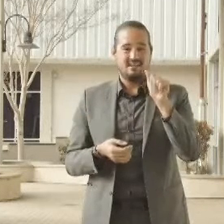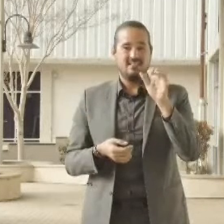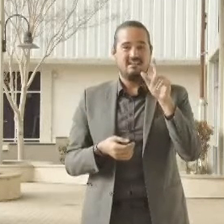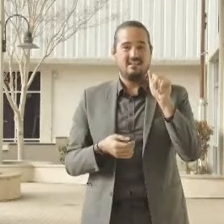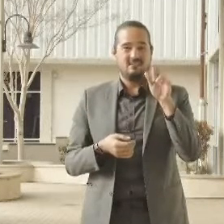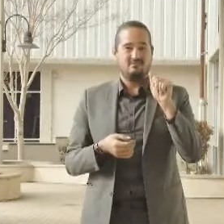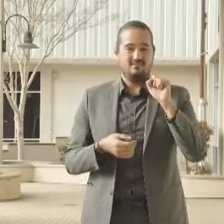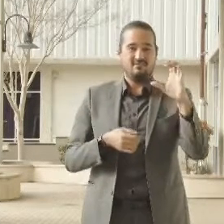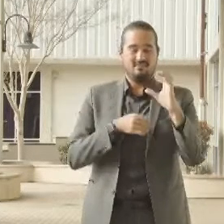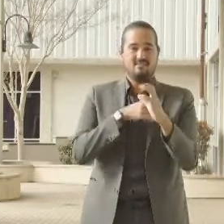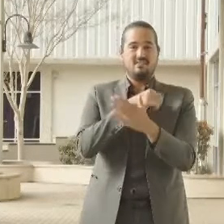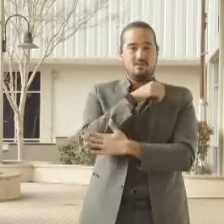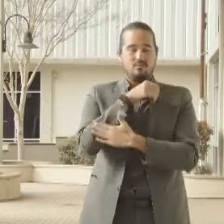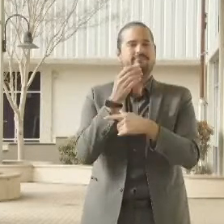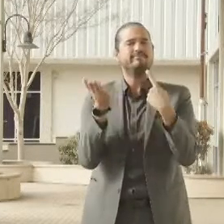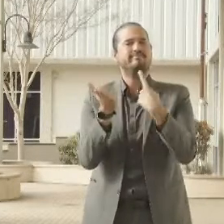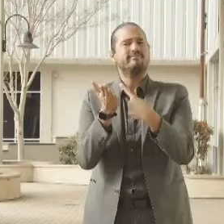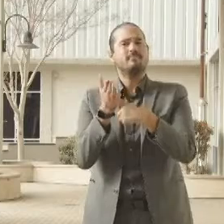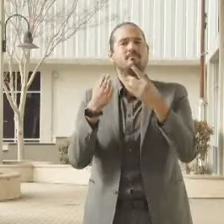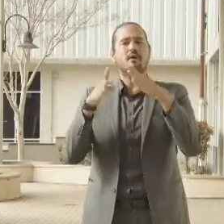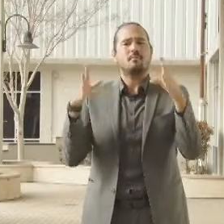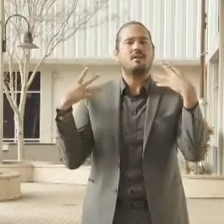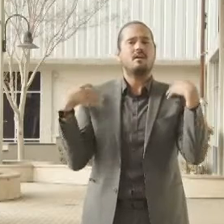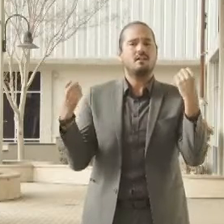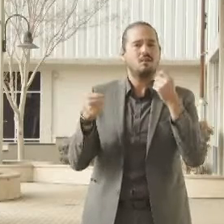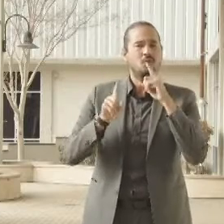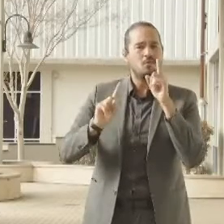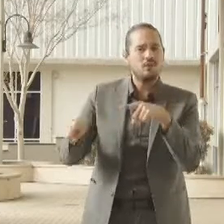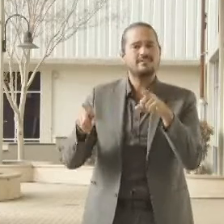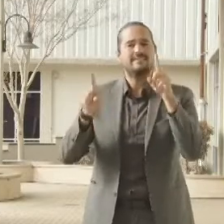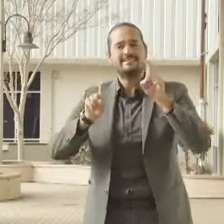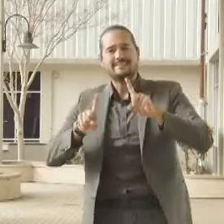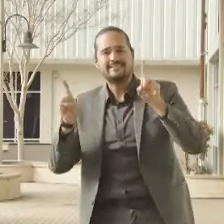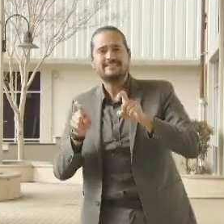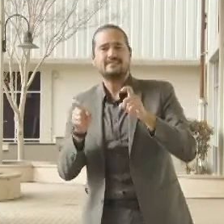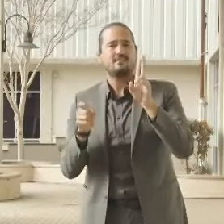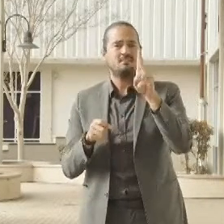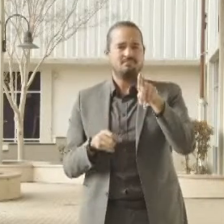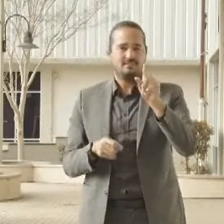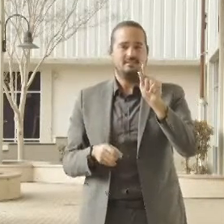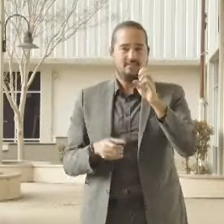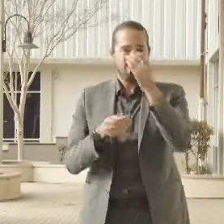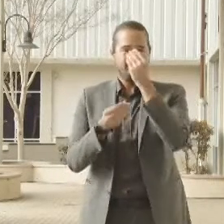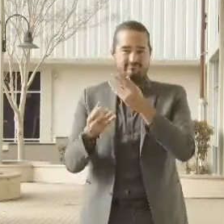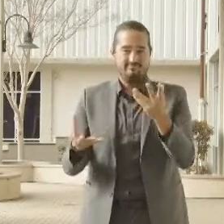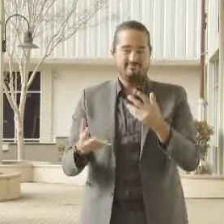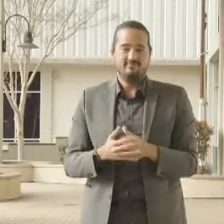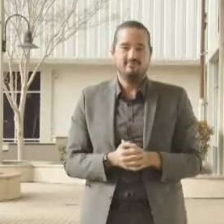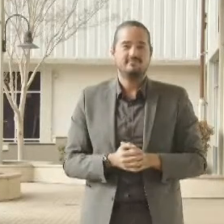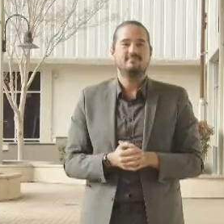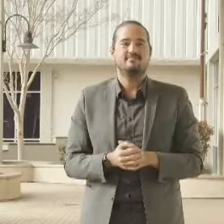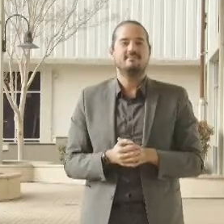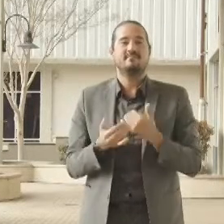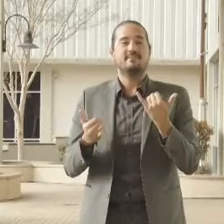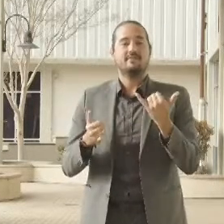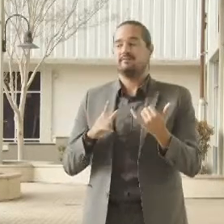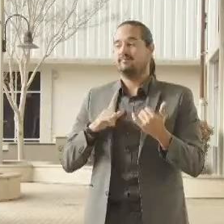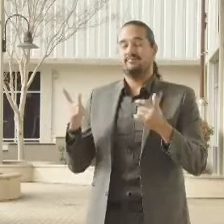order testing ordinance. So without further ado, I'll turn it over to Dr. Sarah Cody. Thank you, Roger.